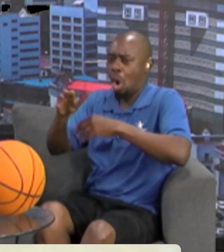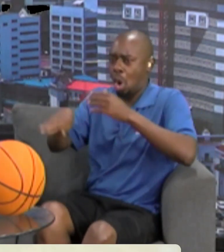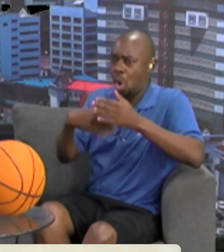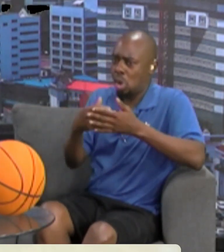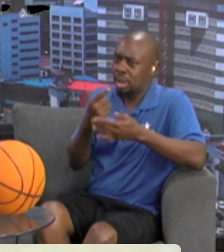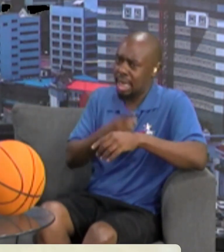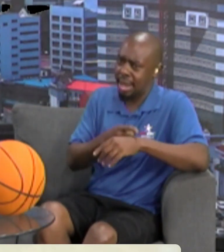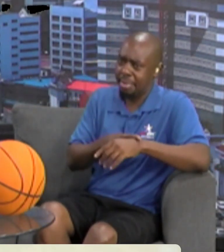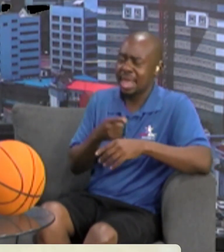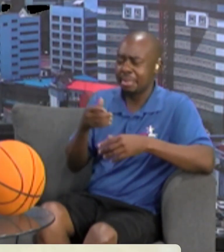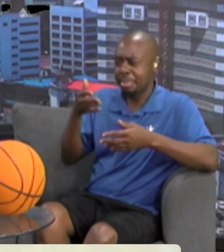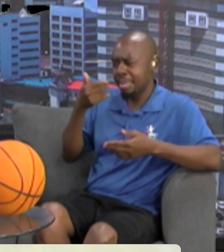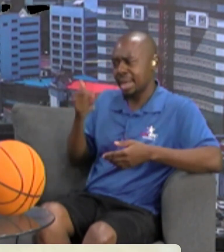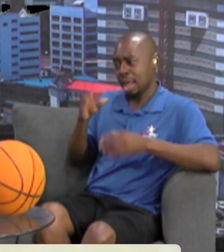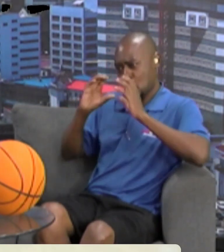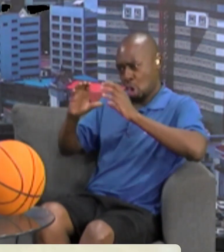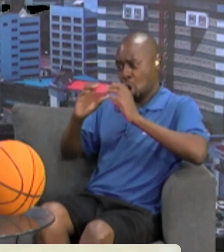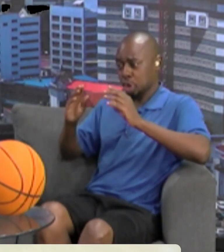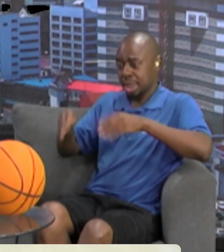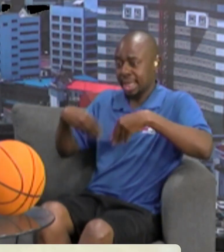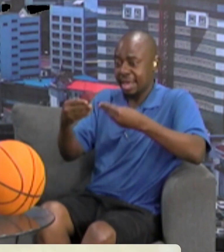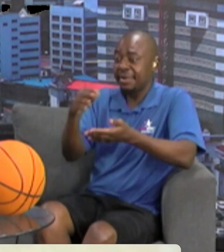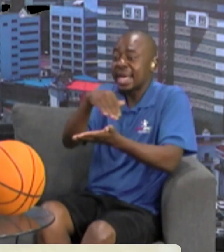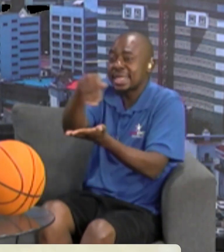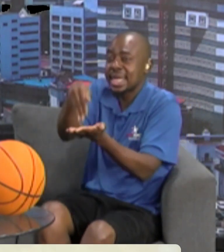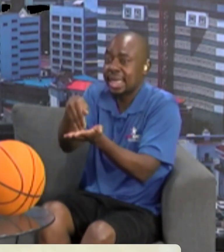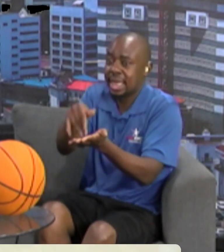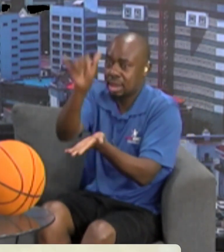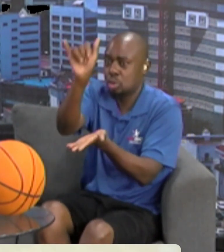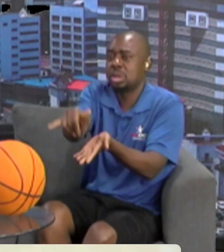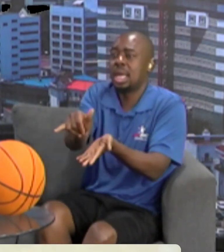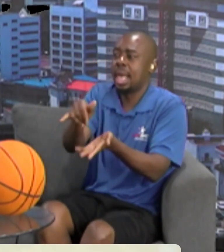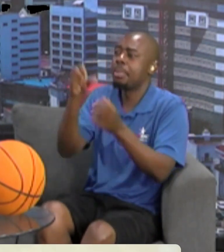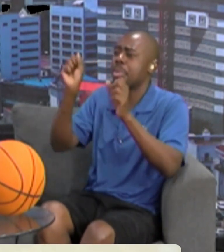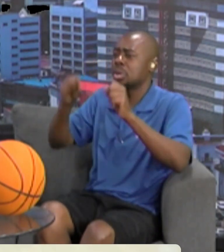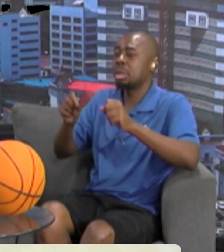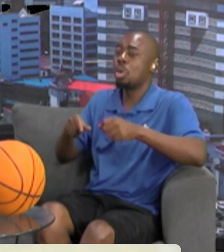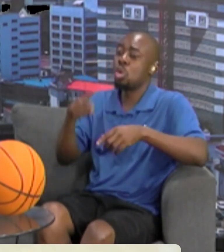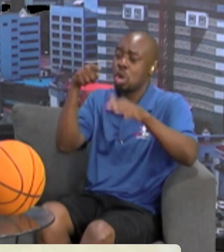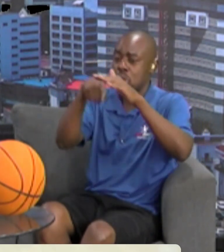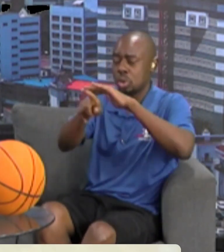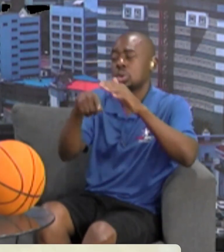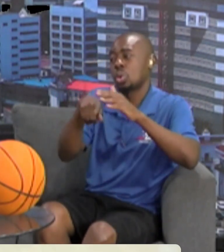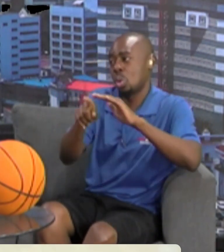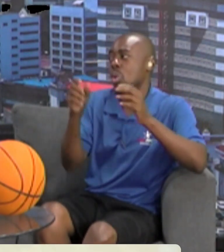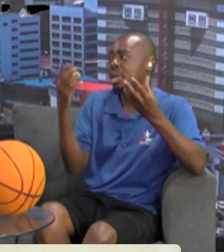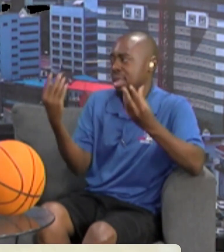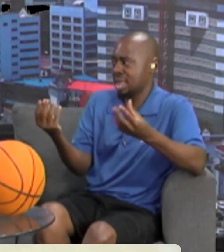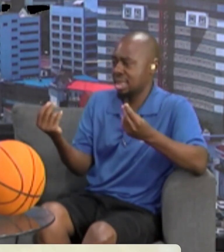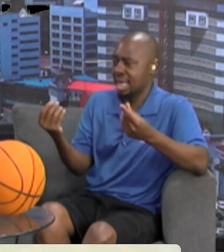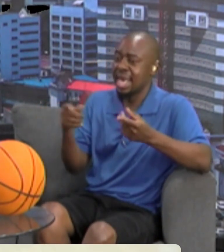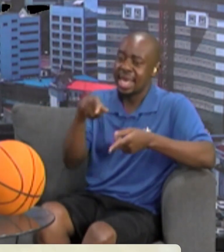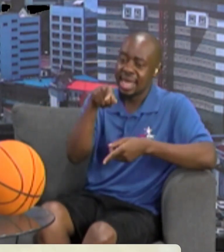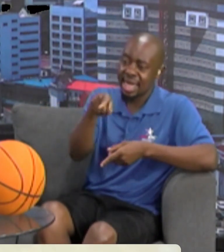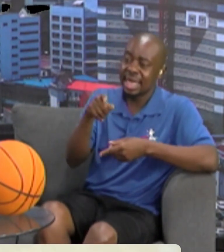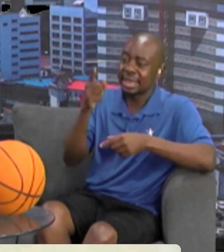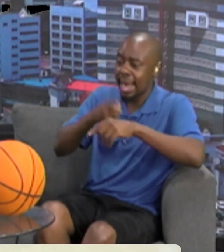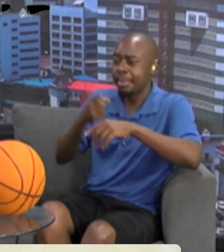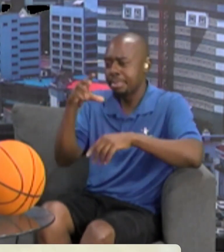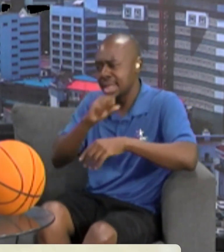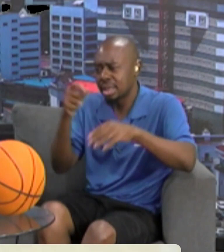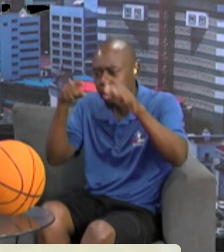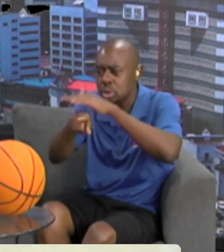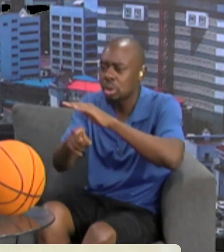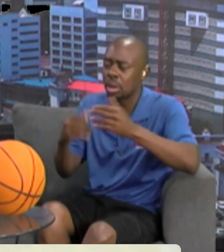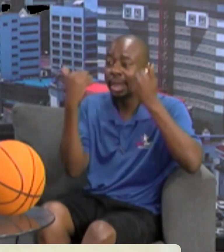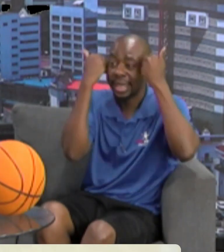to pass, trying to engage all the players all the time. I think that he's moving in every position. Right. I believe the